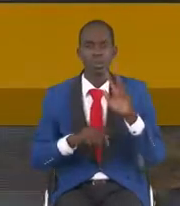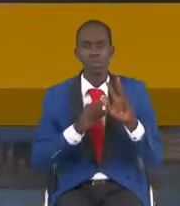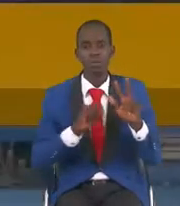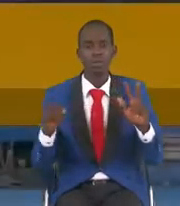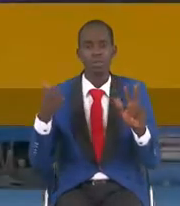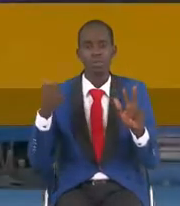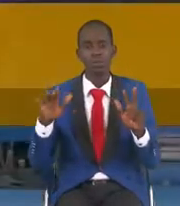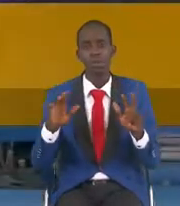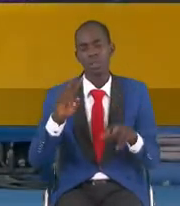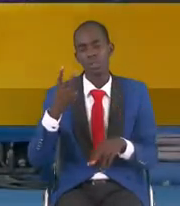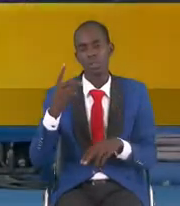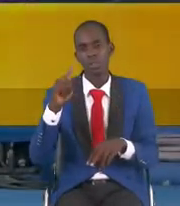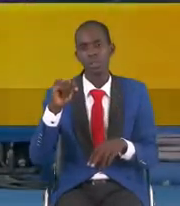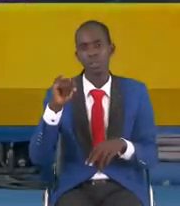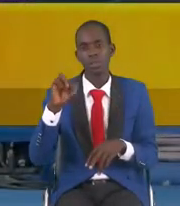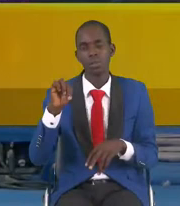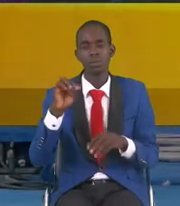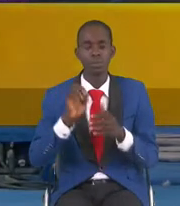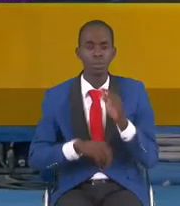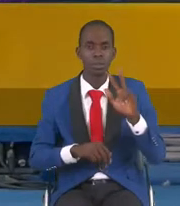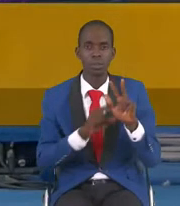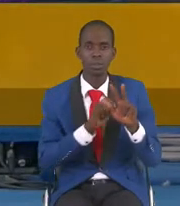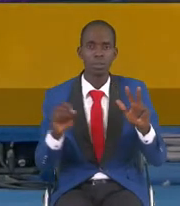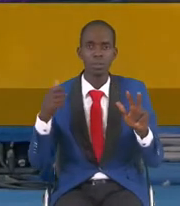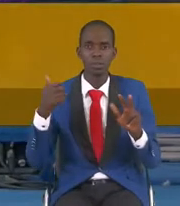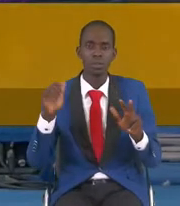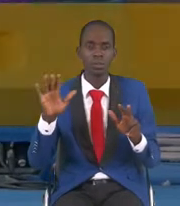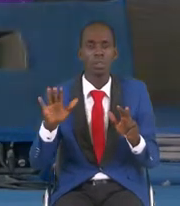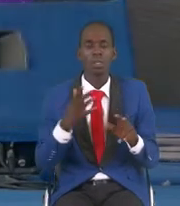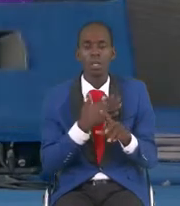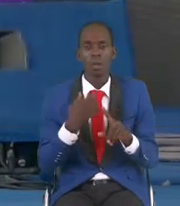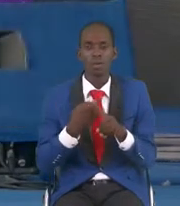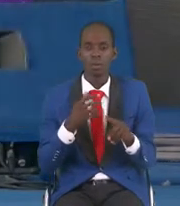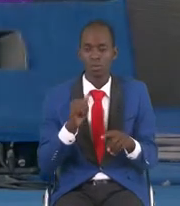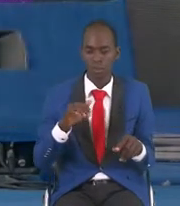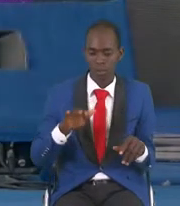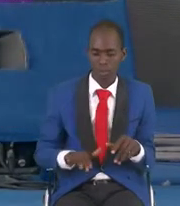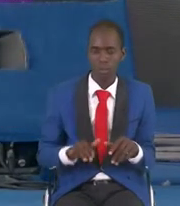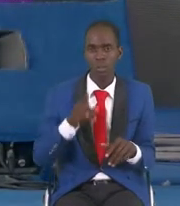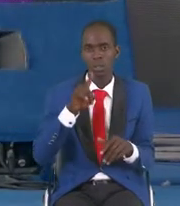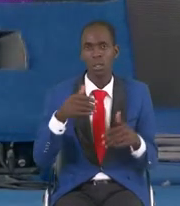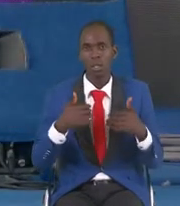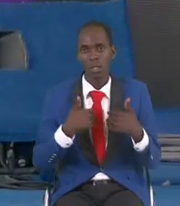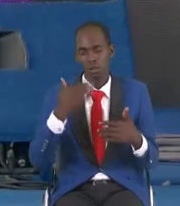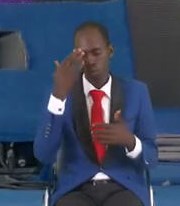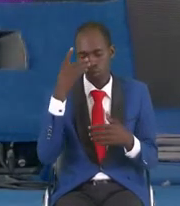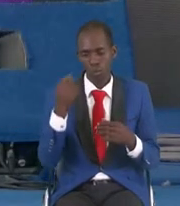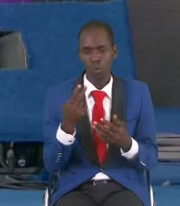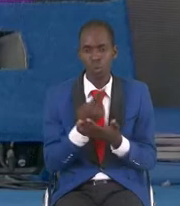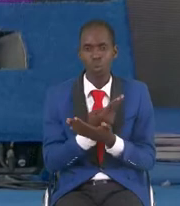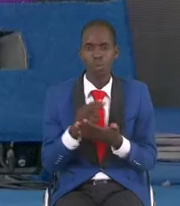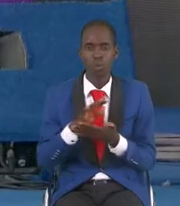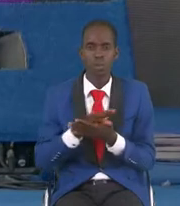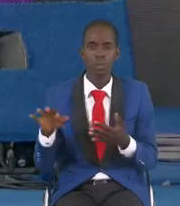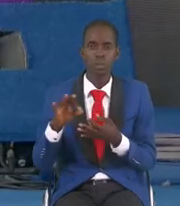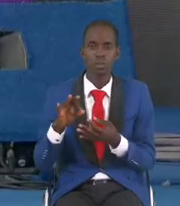Timothy chapter 3, verse 15, and that from a child thou hast known the holy scriptures, which are